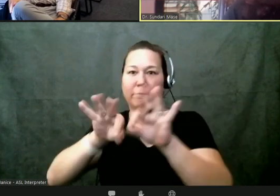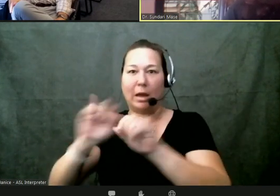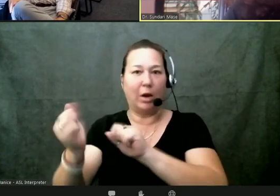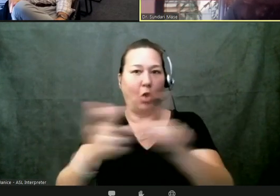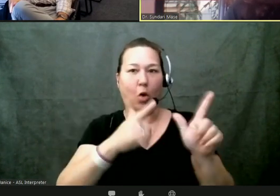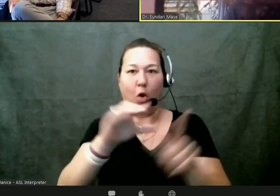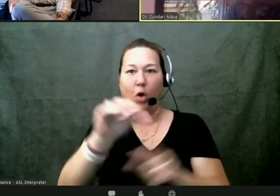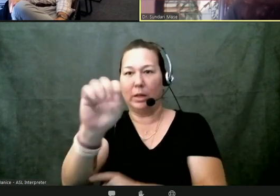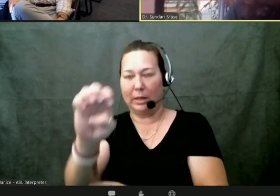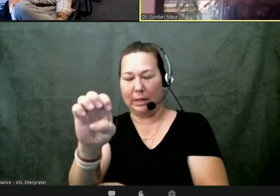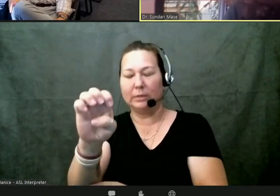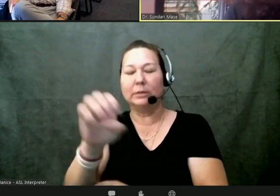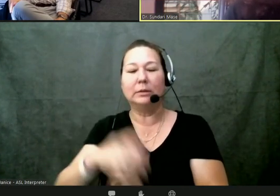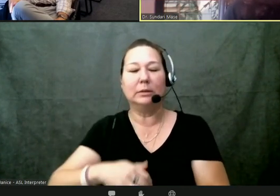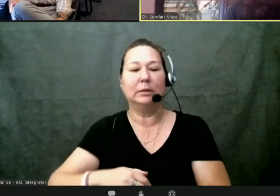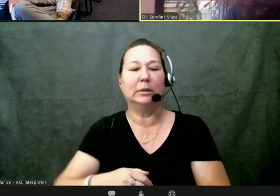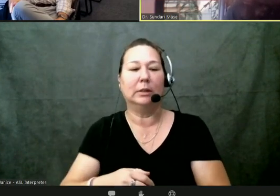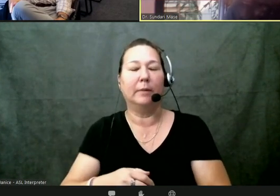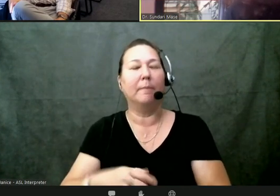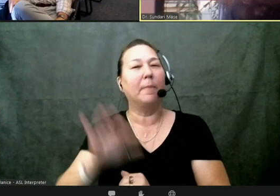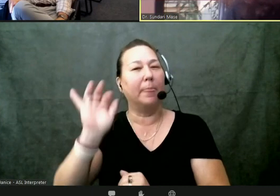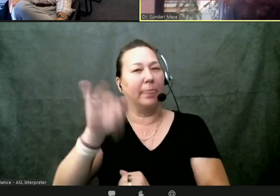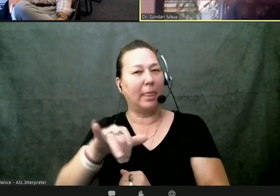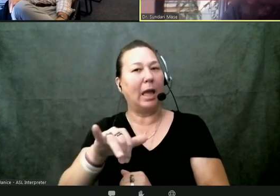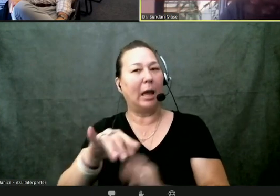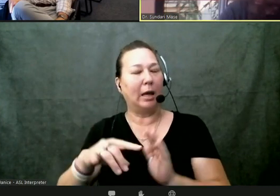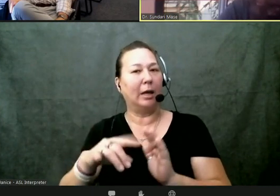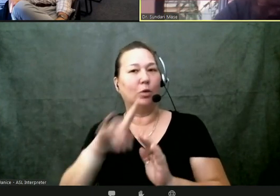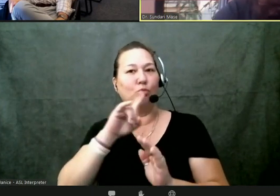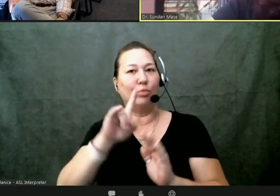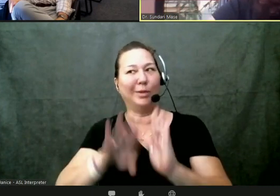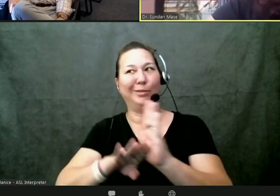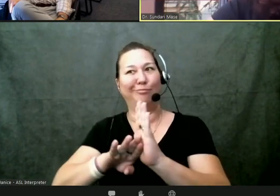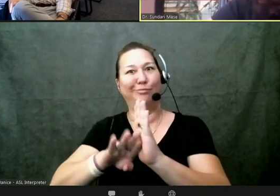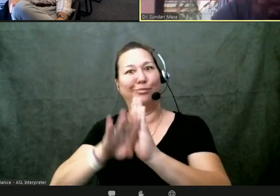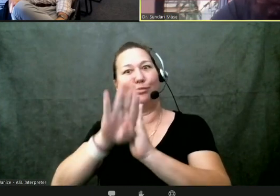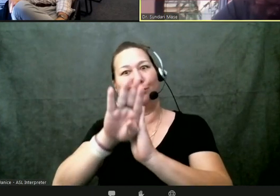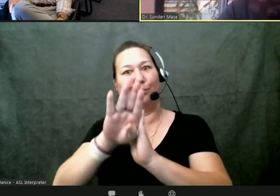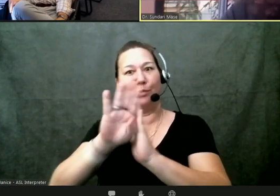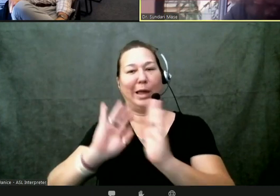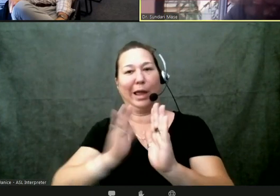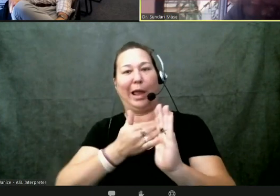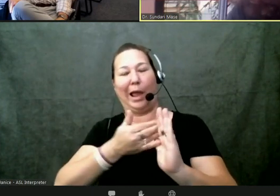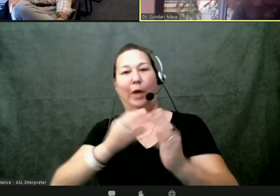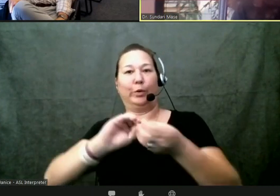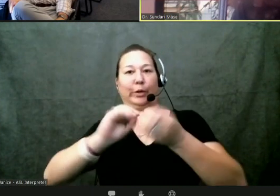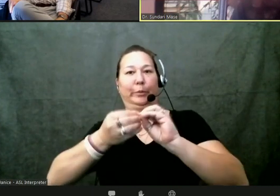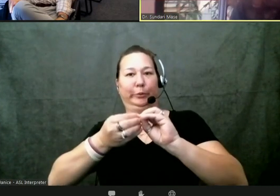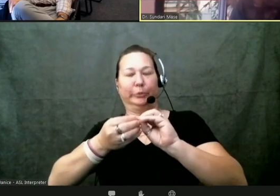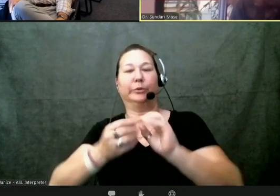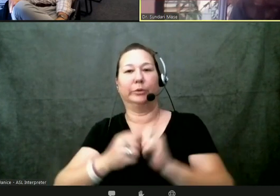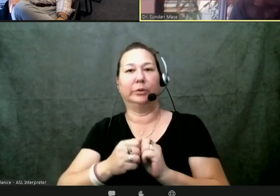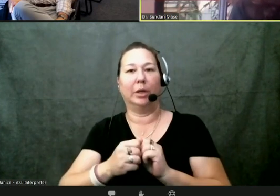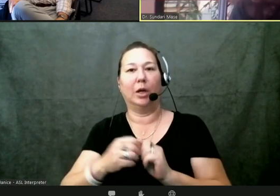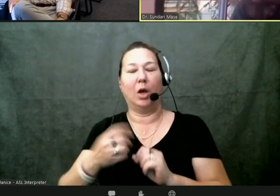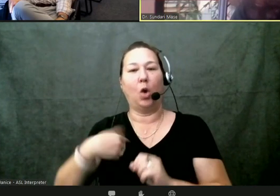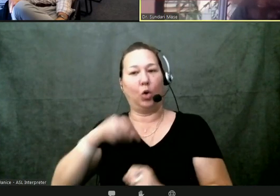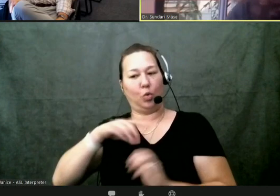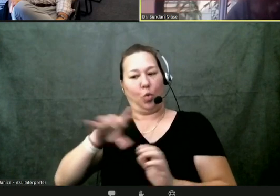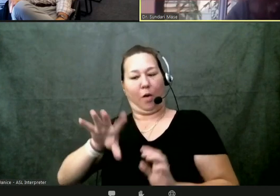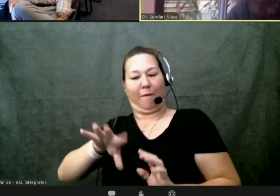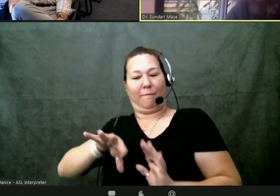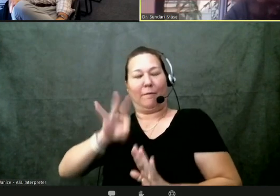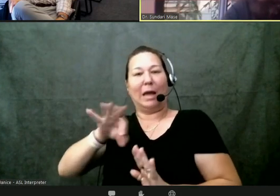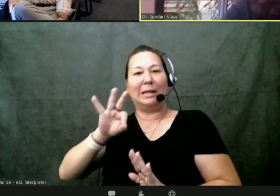definitely drive up our R effective because we're finding secondary cases, in other words. We